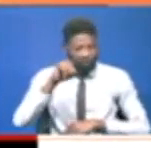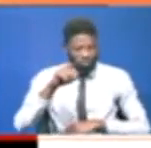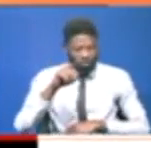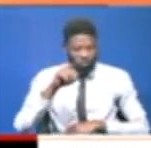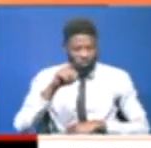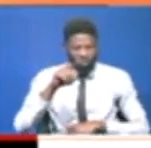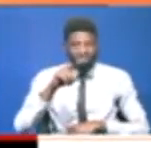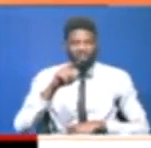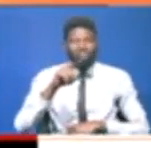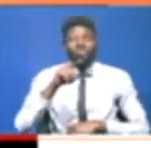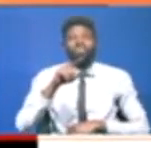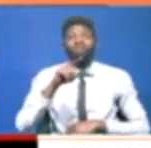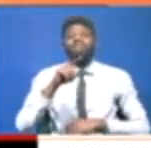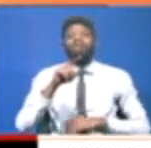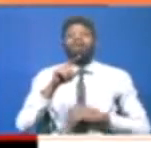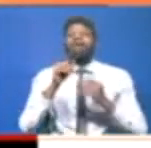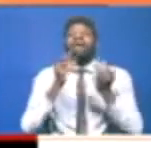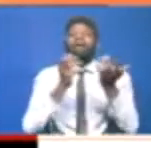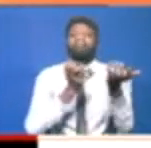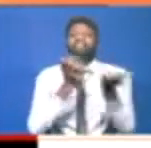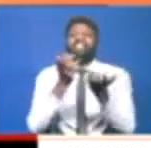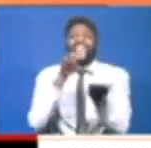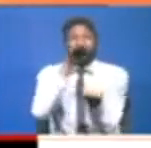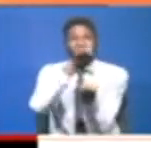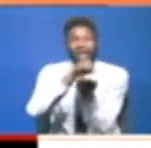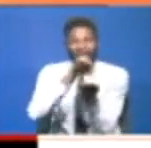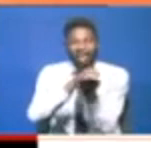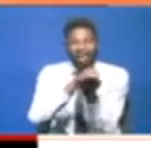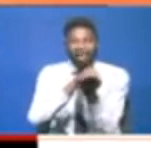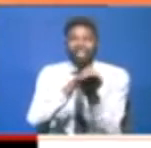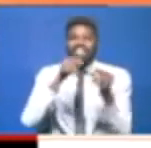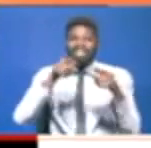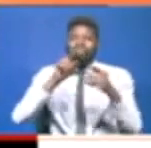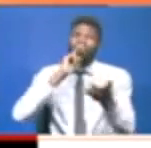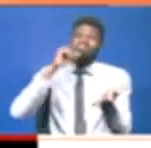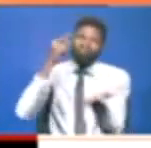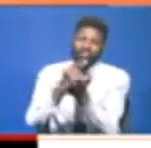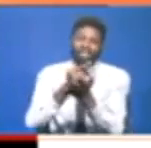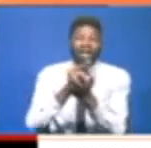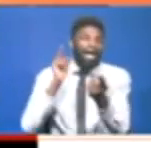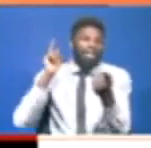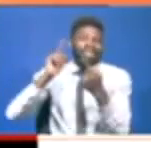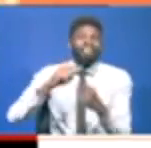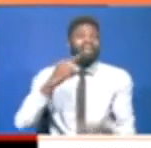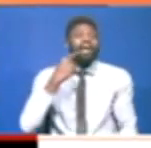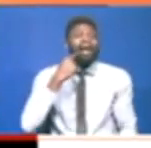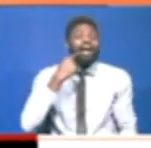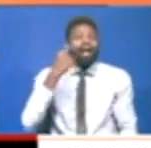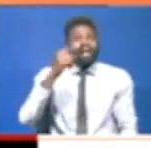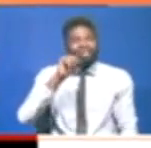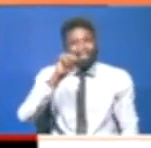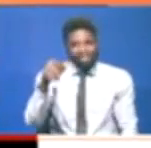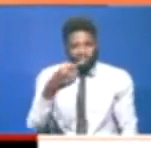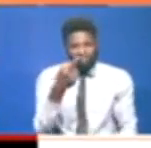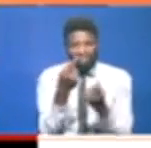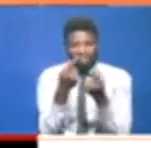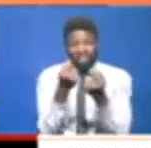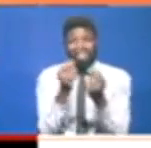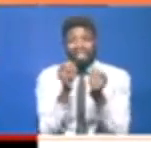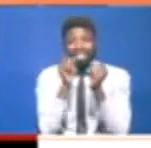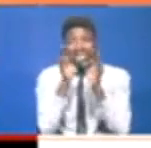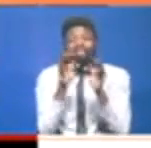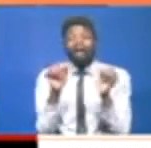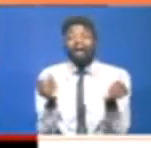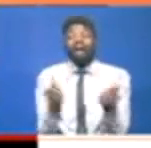for commercial banks, whereby you are guaranteed up to 100,000 shillings in case you know, a certain bank or a